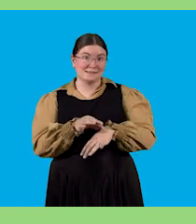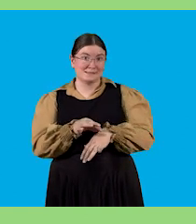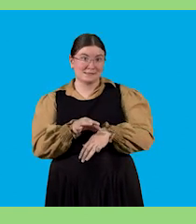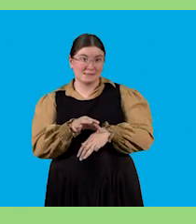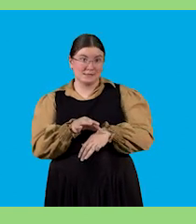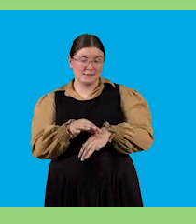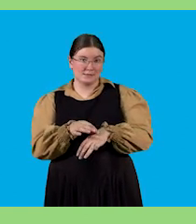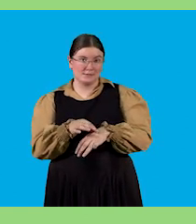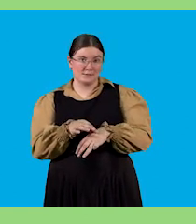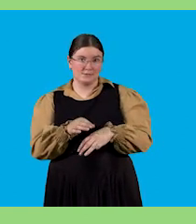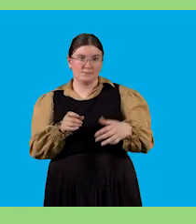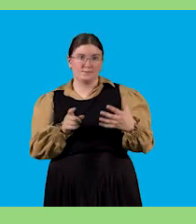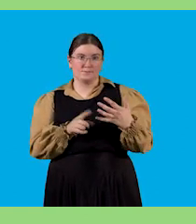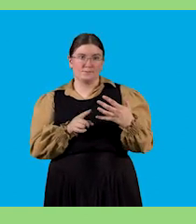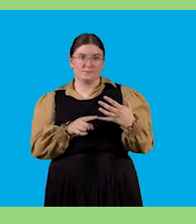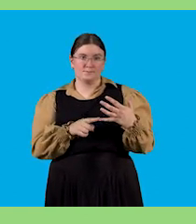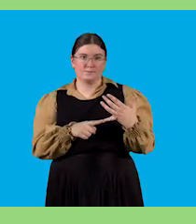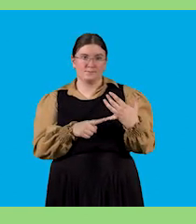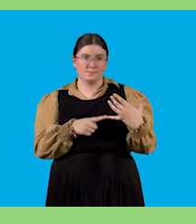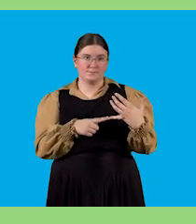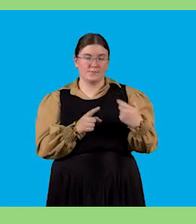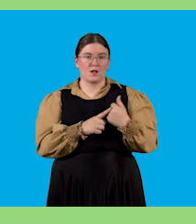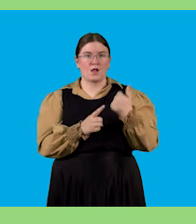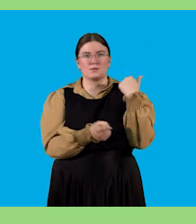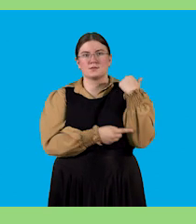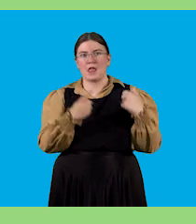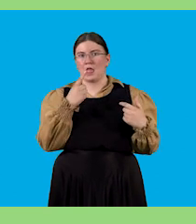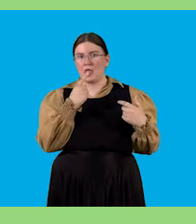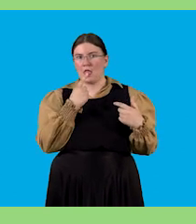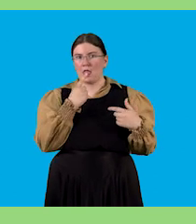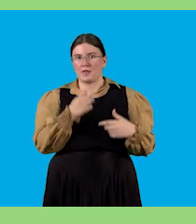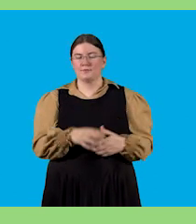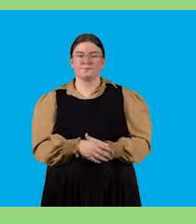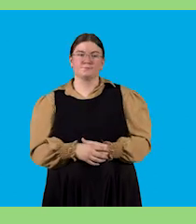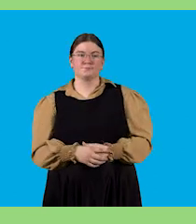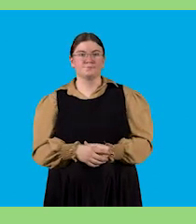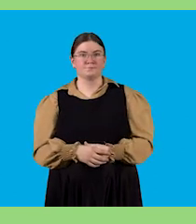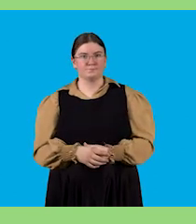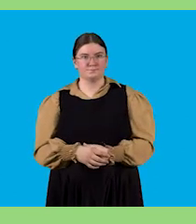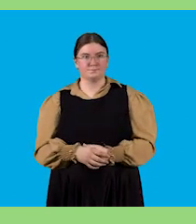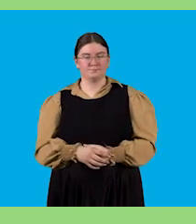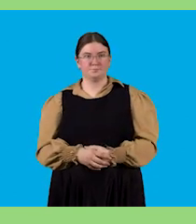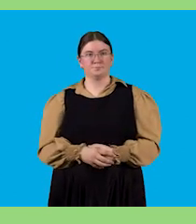we have our skin, and lastly, our tongue.